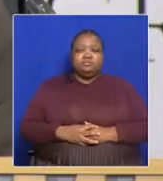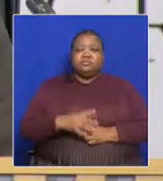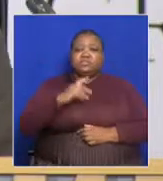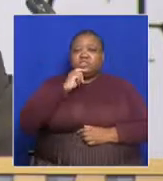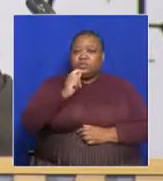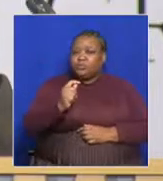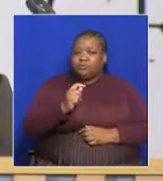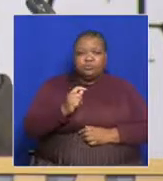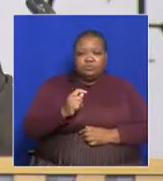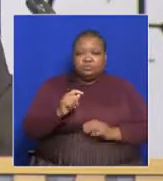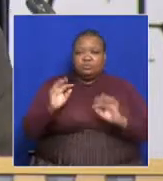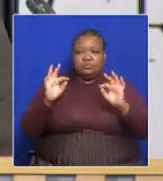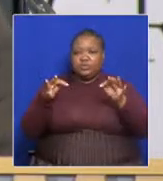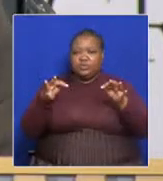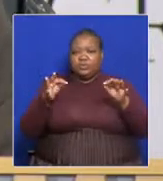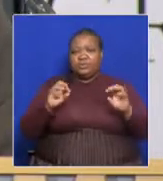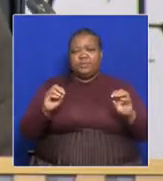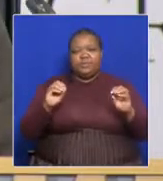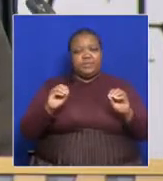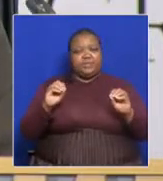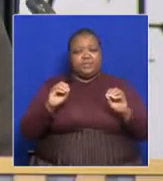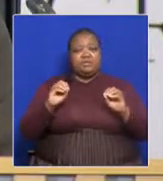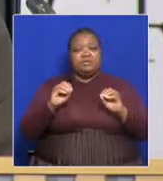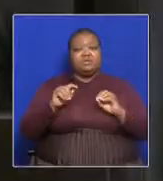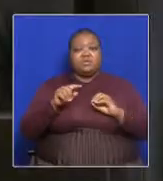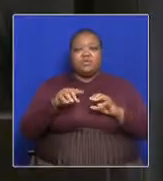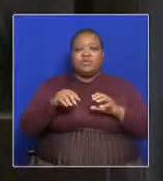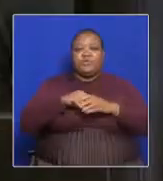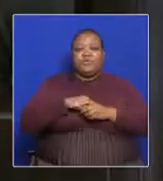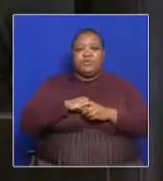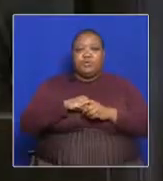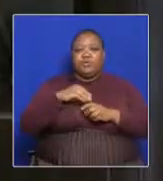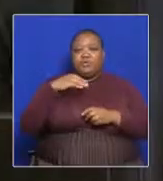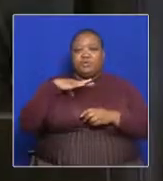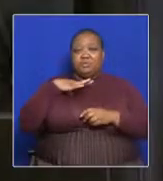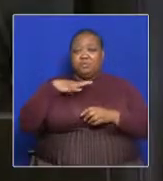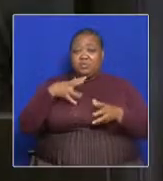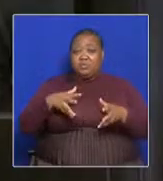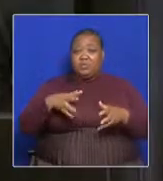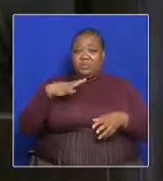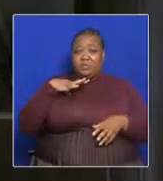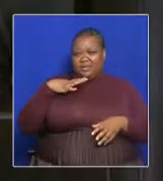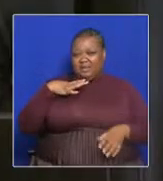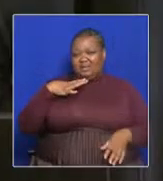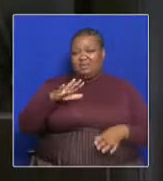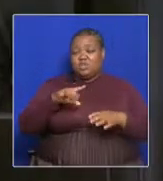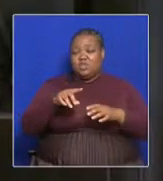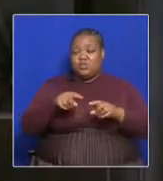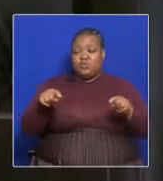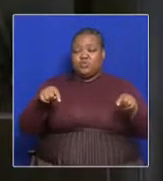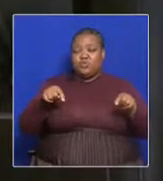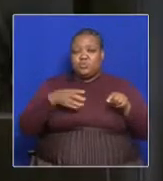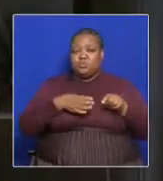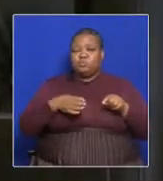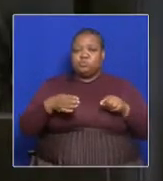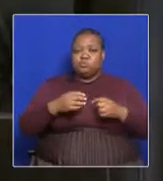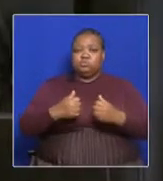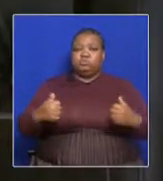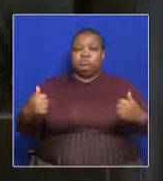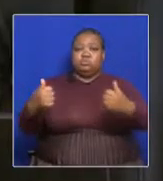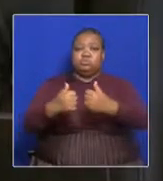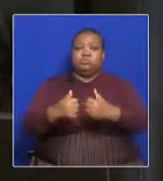correct. That's all you got involved with. You were in the room when, according to